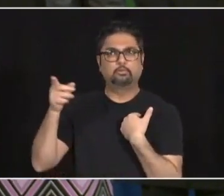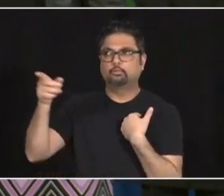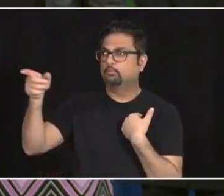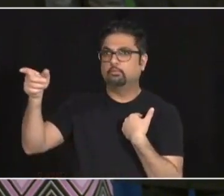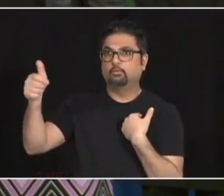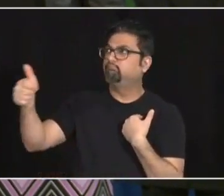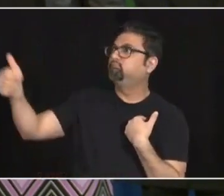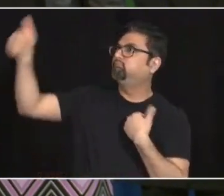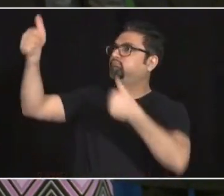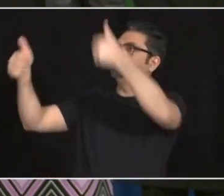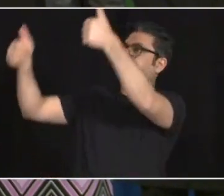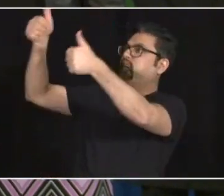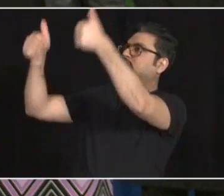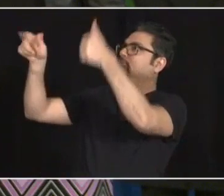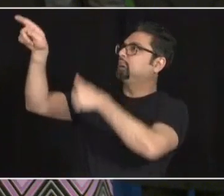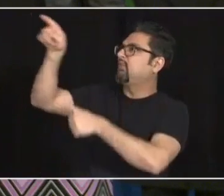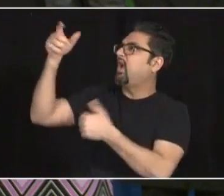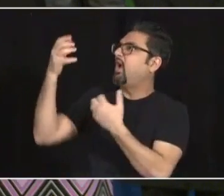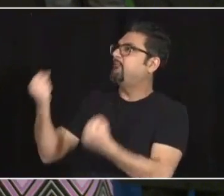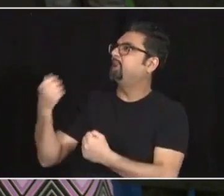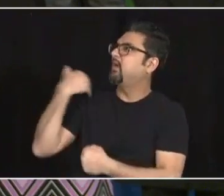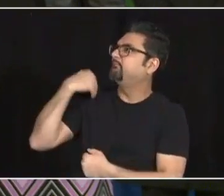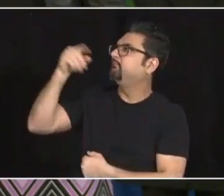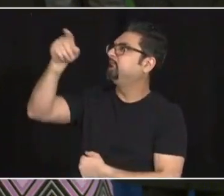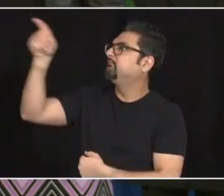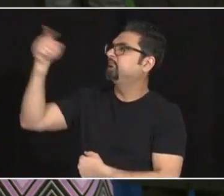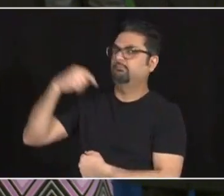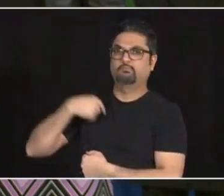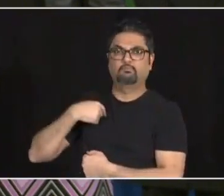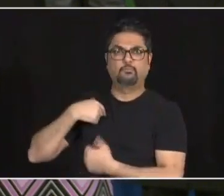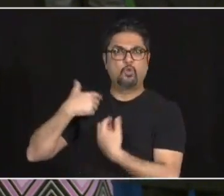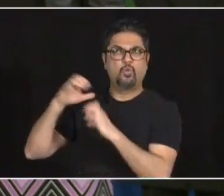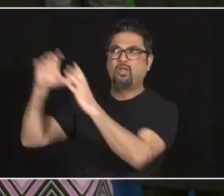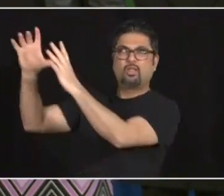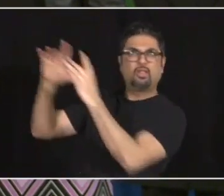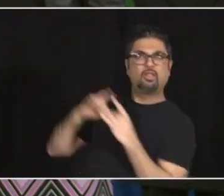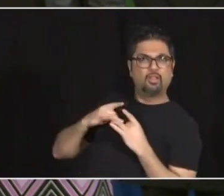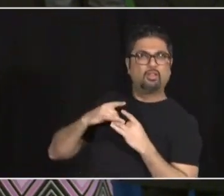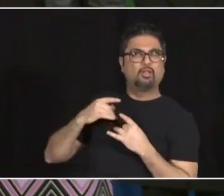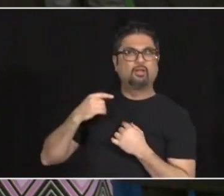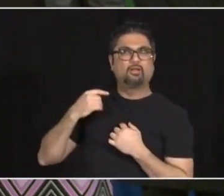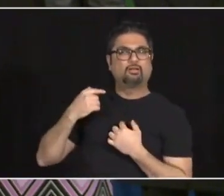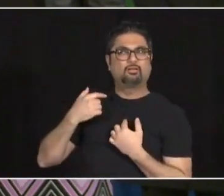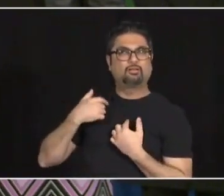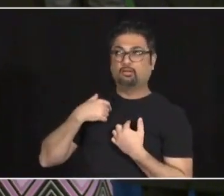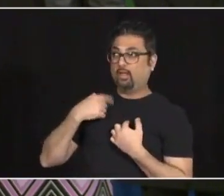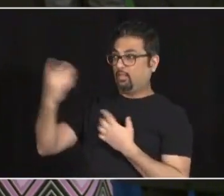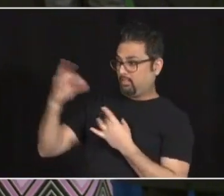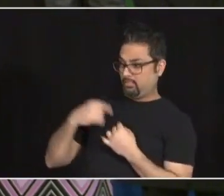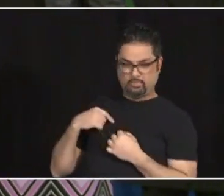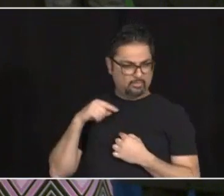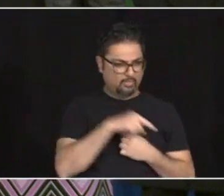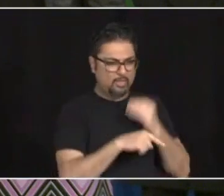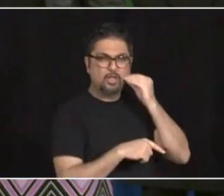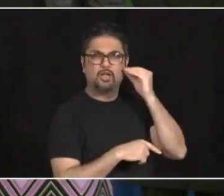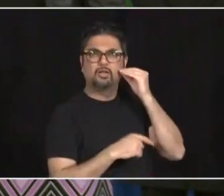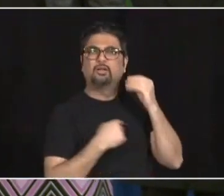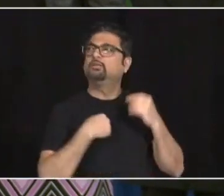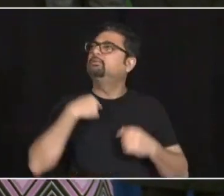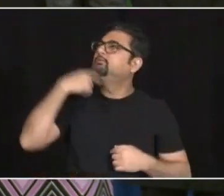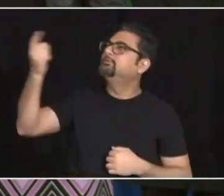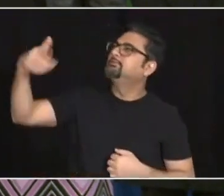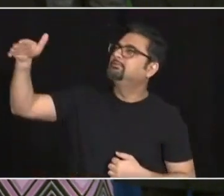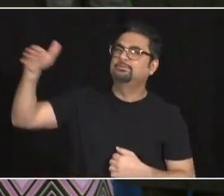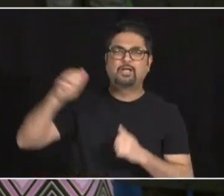either stop this or, get somebody to go home or stay away? Call your public health, and if you really want to shame